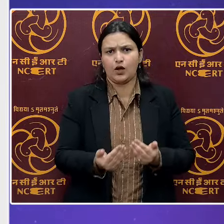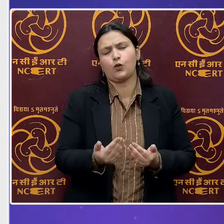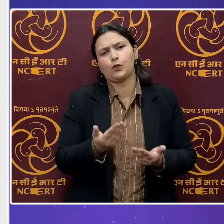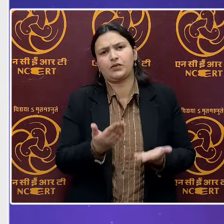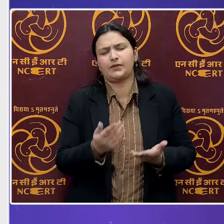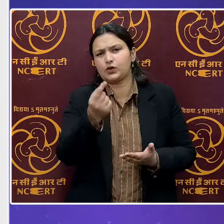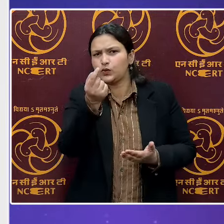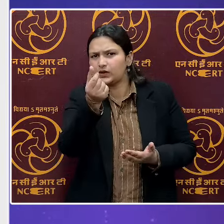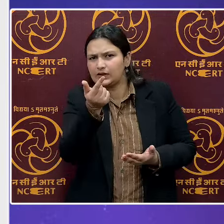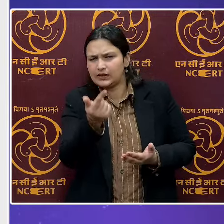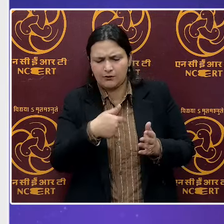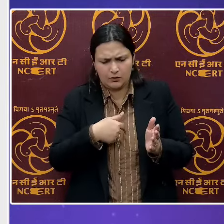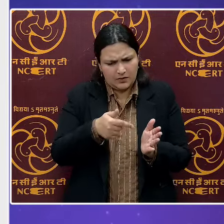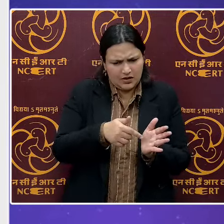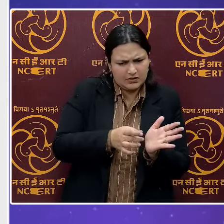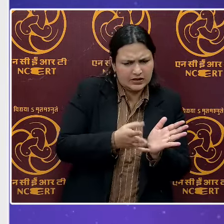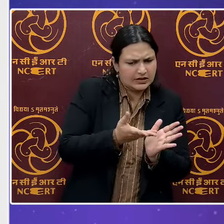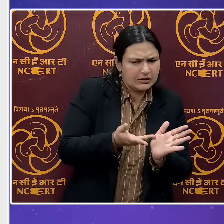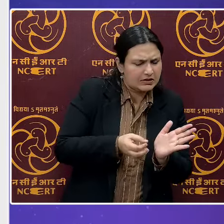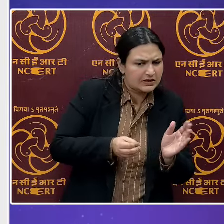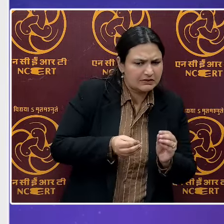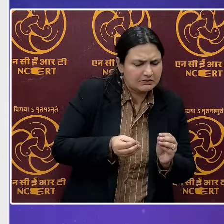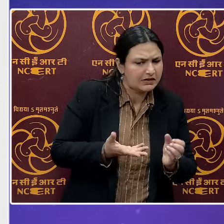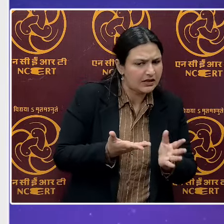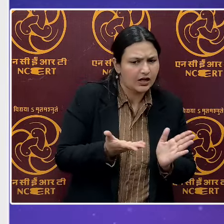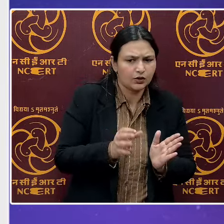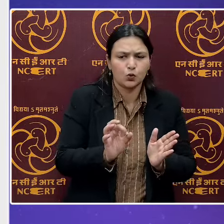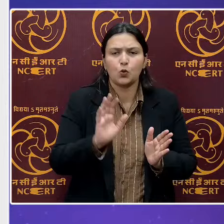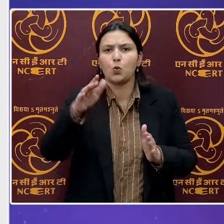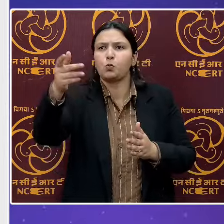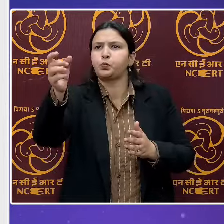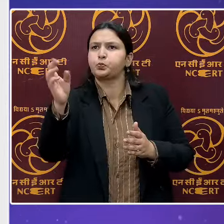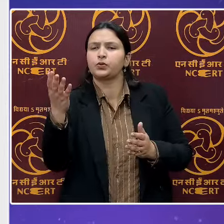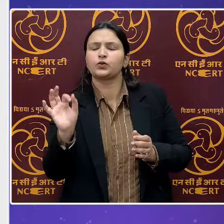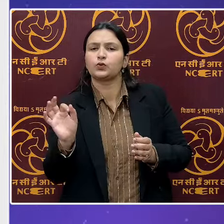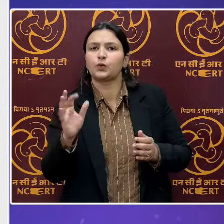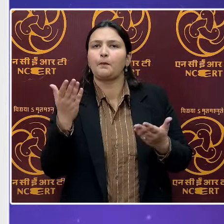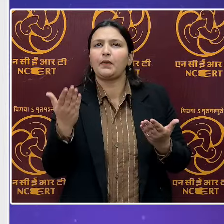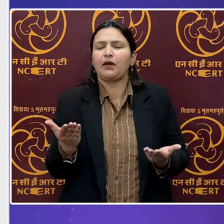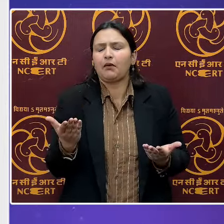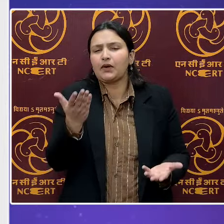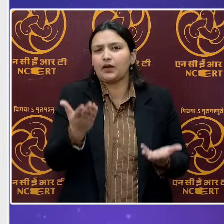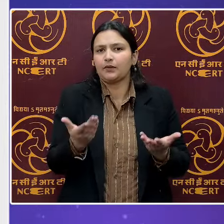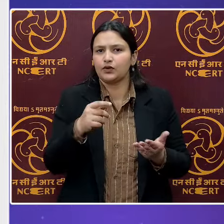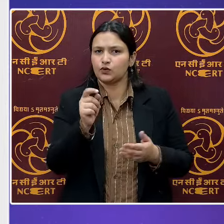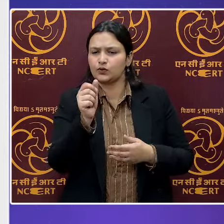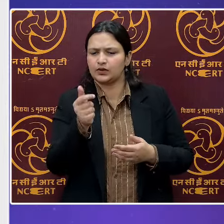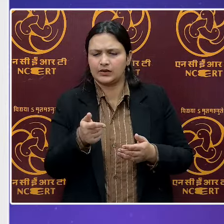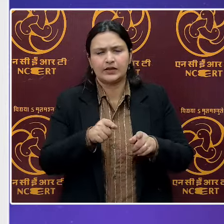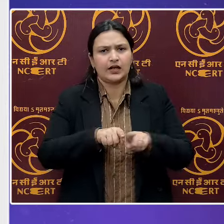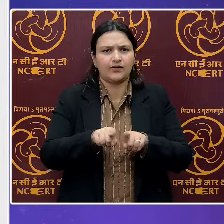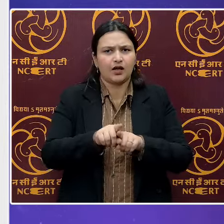either from mean position or from extreme position. The particle may start, say for